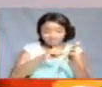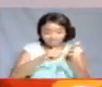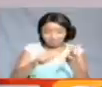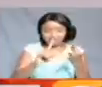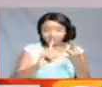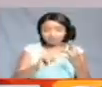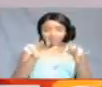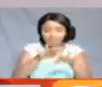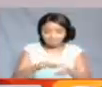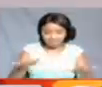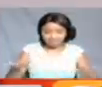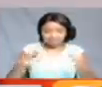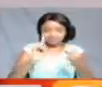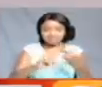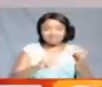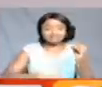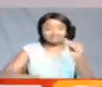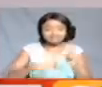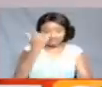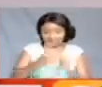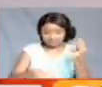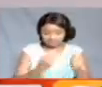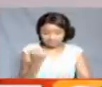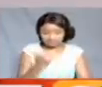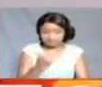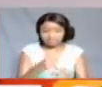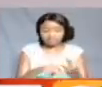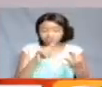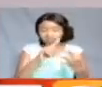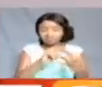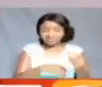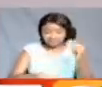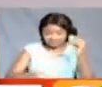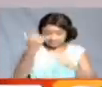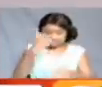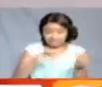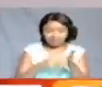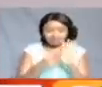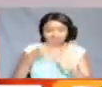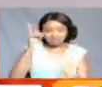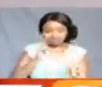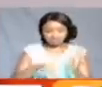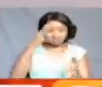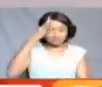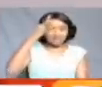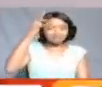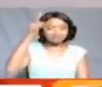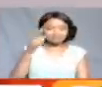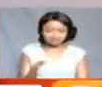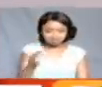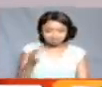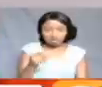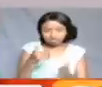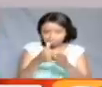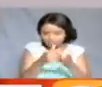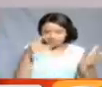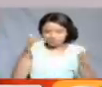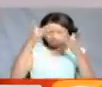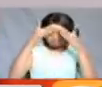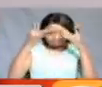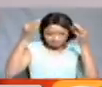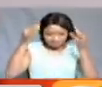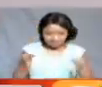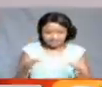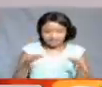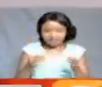you know, a sales is a decision. And the idea is there is a decision, there's a process that goes to the decision. And